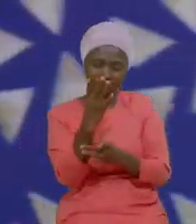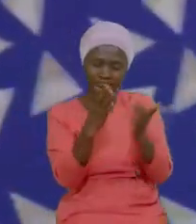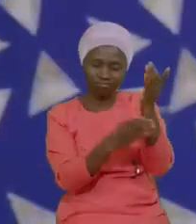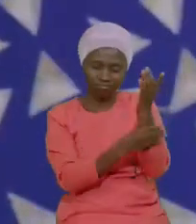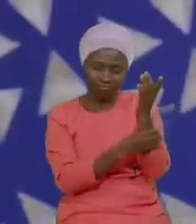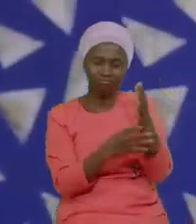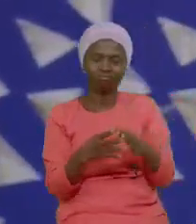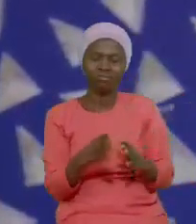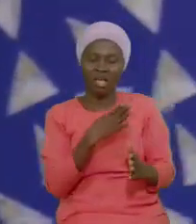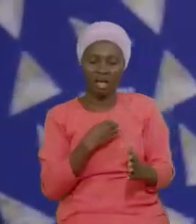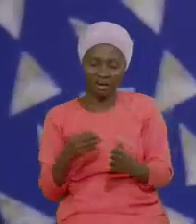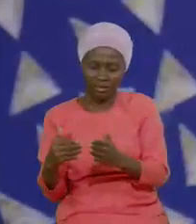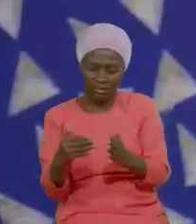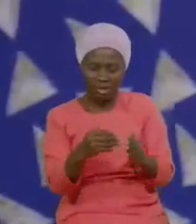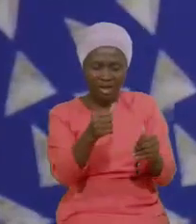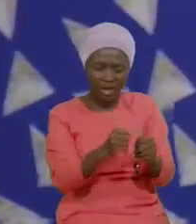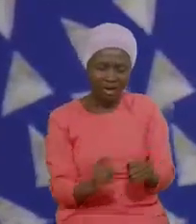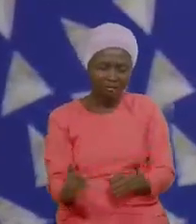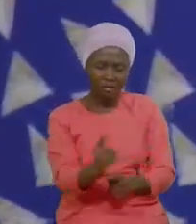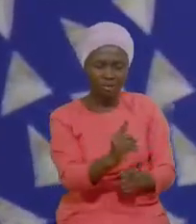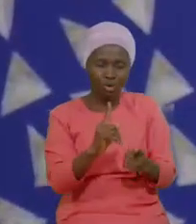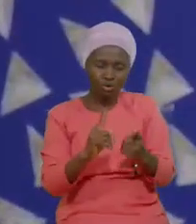and lead everyone to your glory.